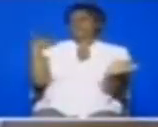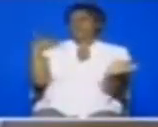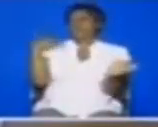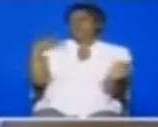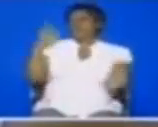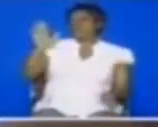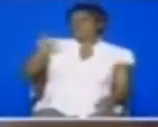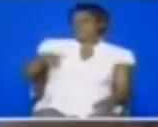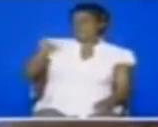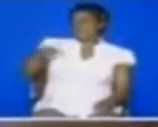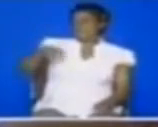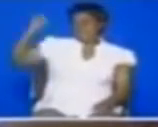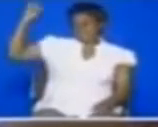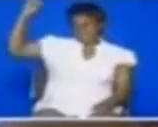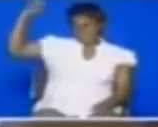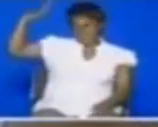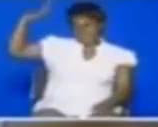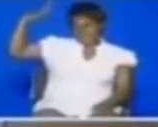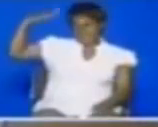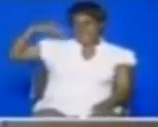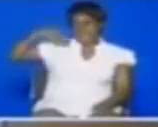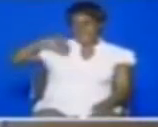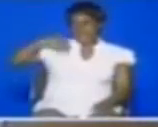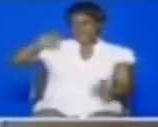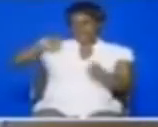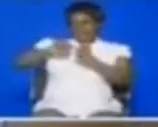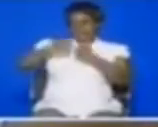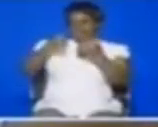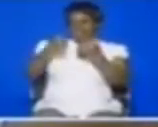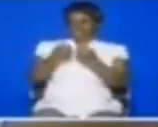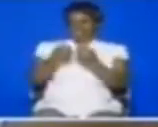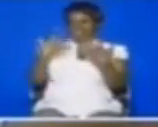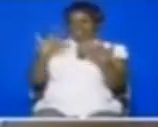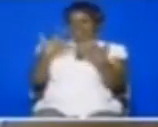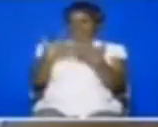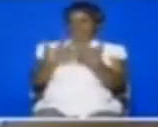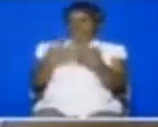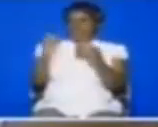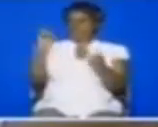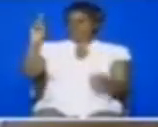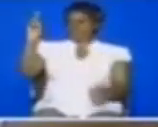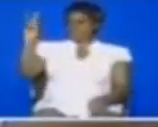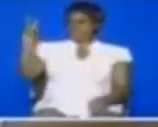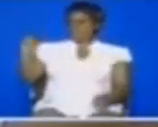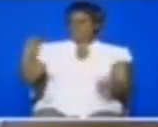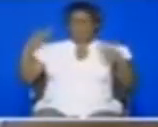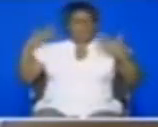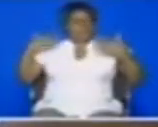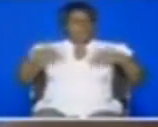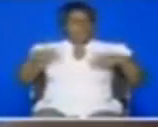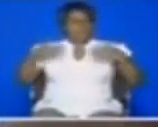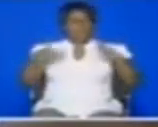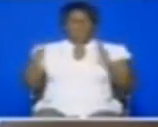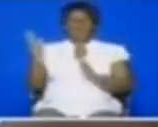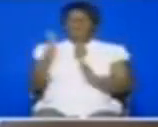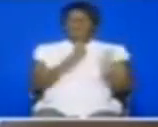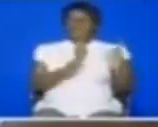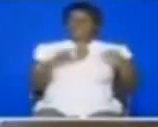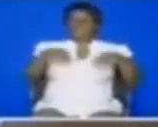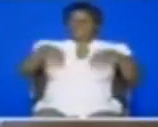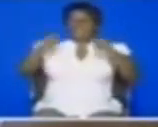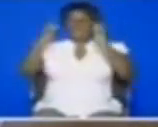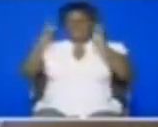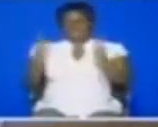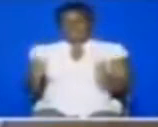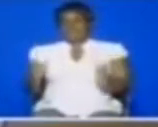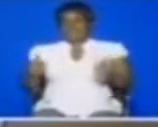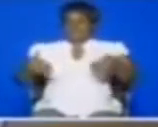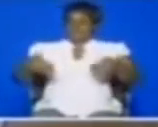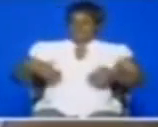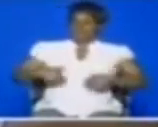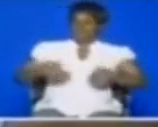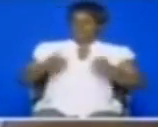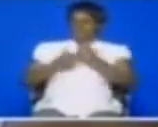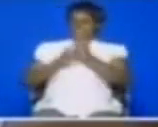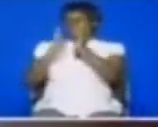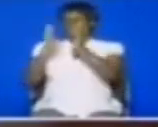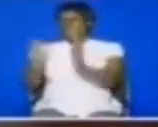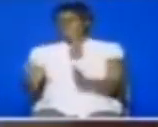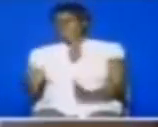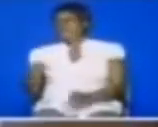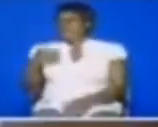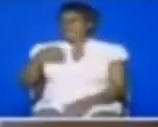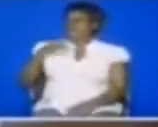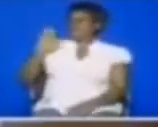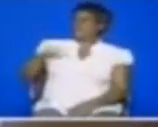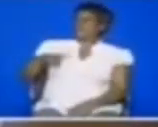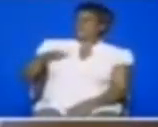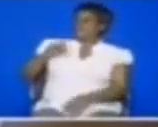Mamata, and I'm having a good social media presence. But ODM has got amazing structures. We've got chairmen, we've got youth leaders, and we've got